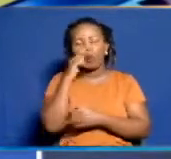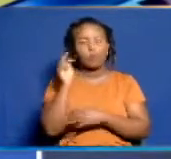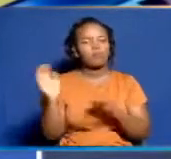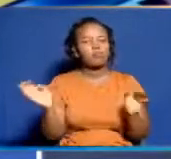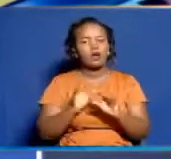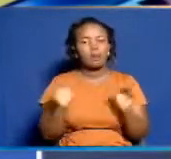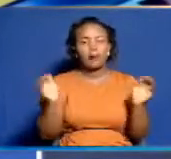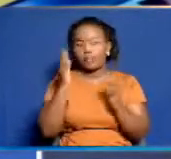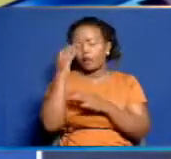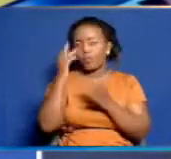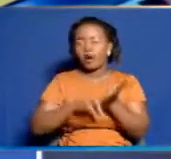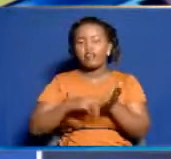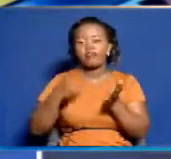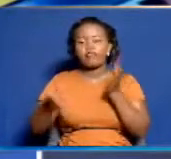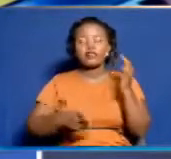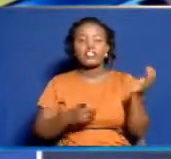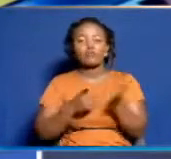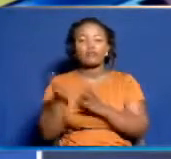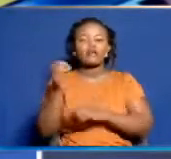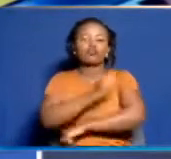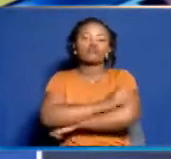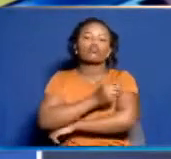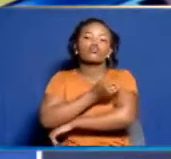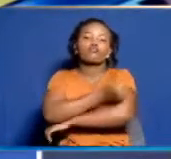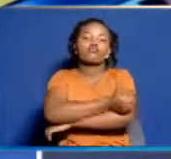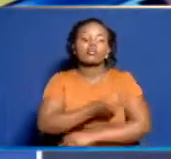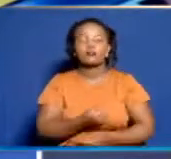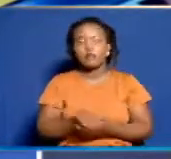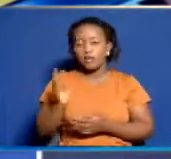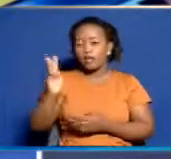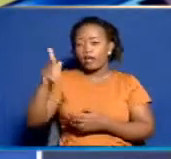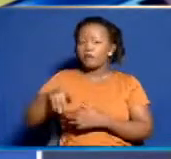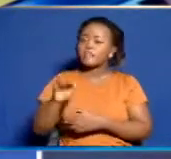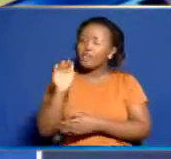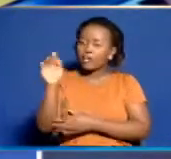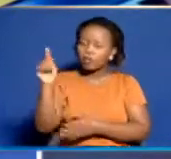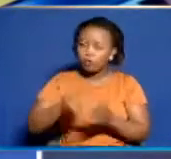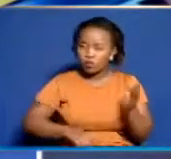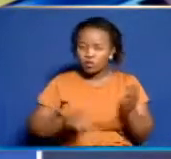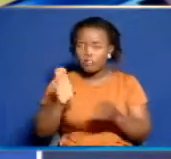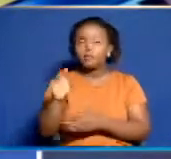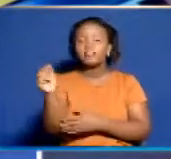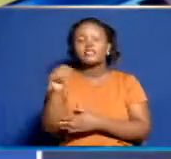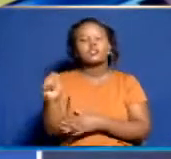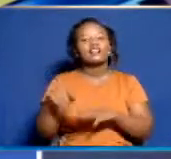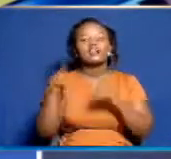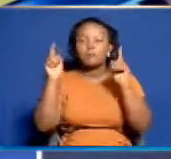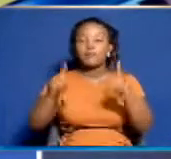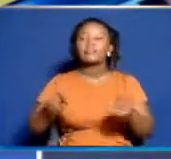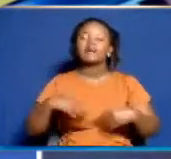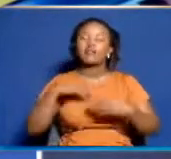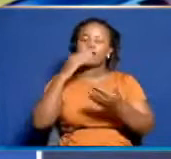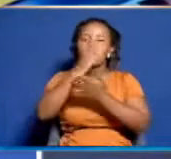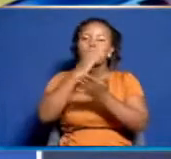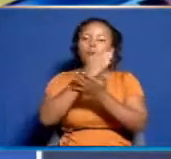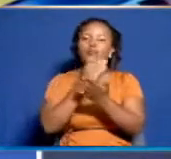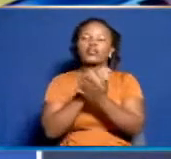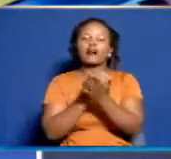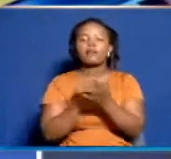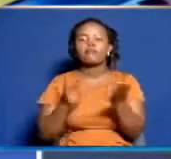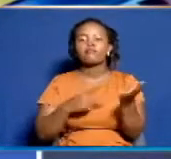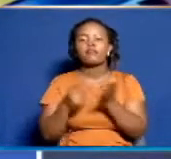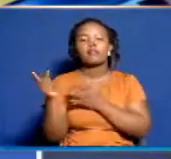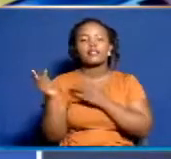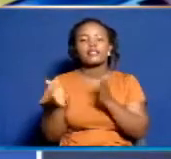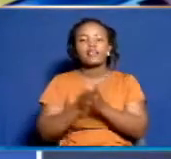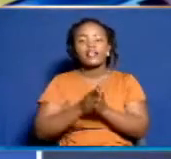institutions for failure to pay school fees. The MP challenged the CS to craft a friendly fees payment system and policy through the Ministry